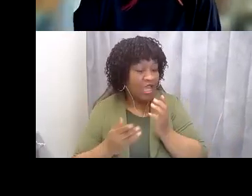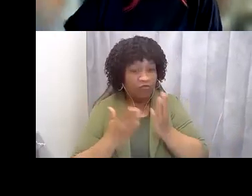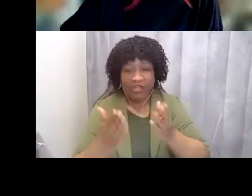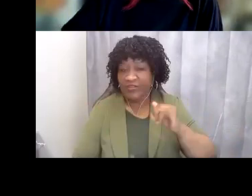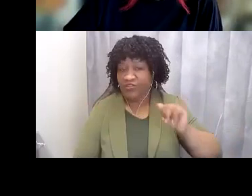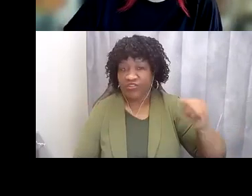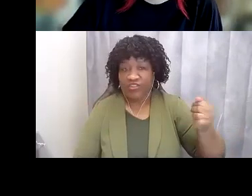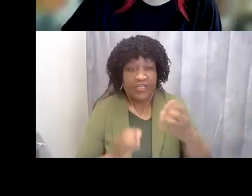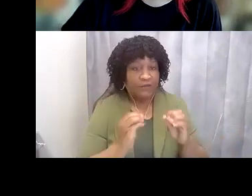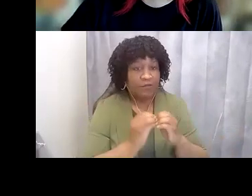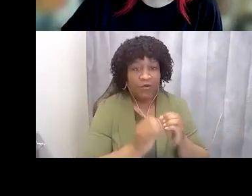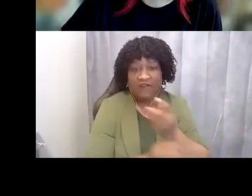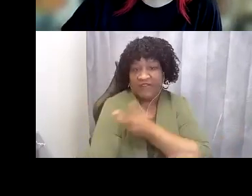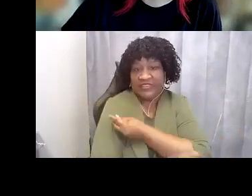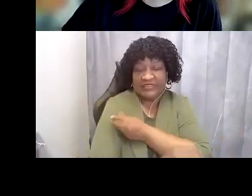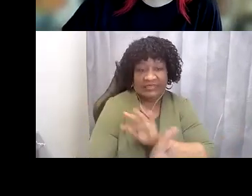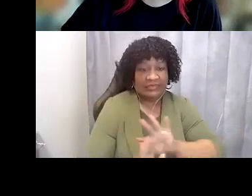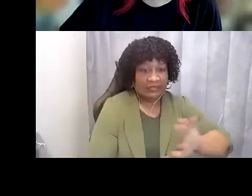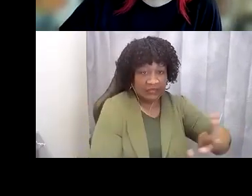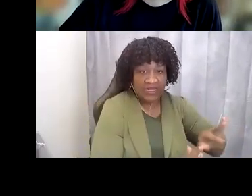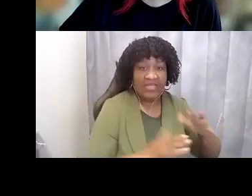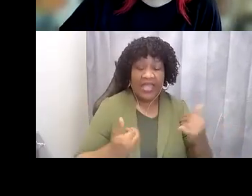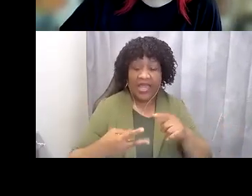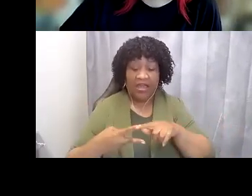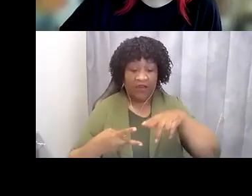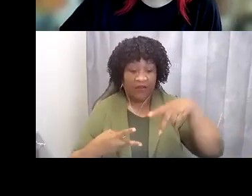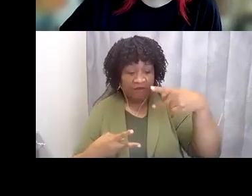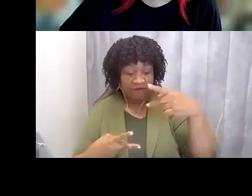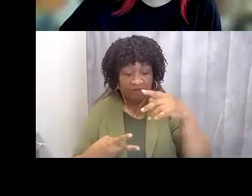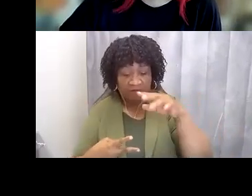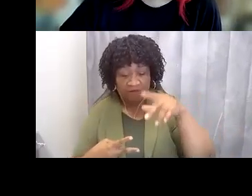anymore. So with Moderna and Pfizer, highly